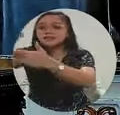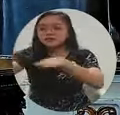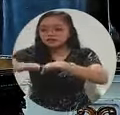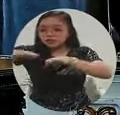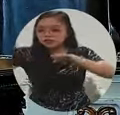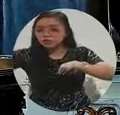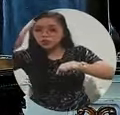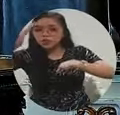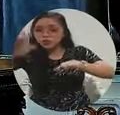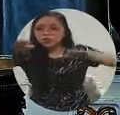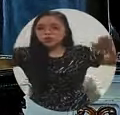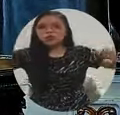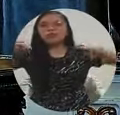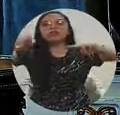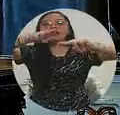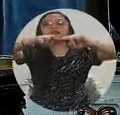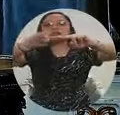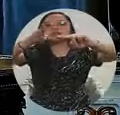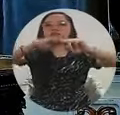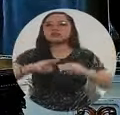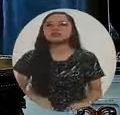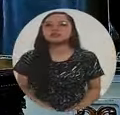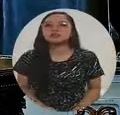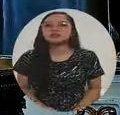earning? They earn net,